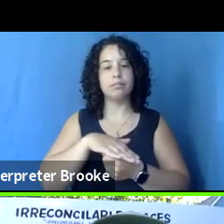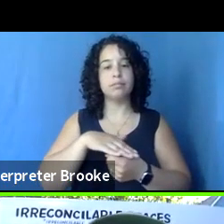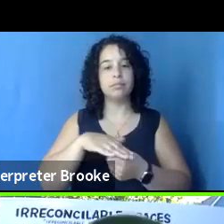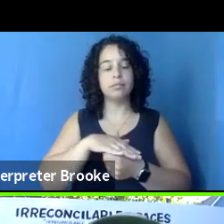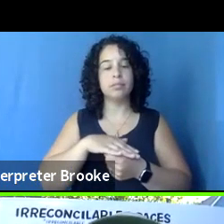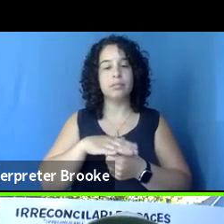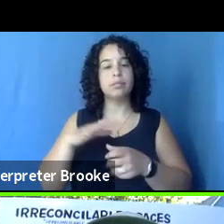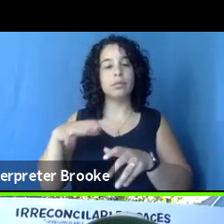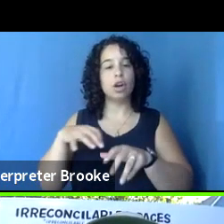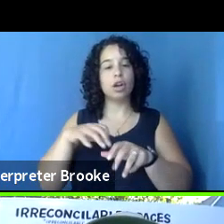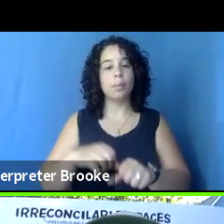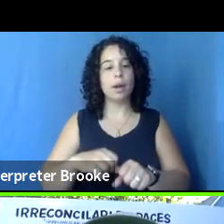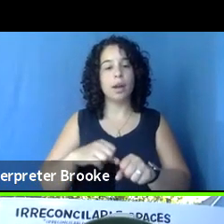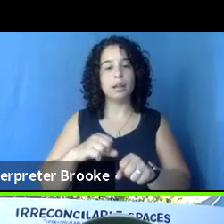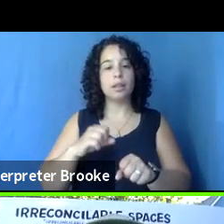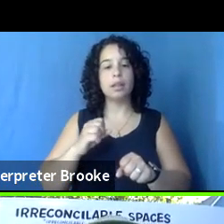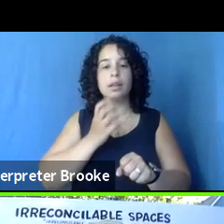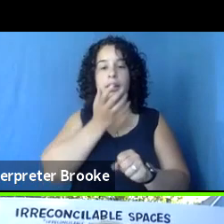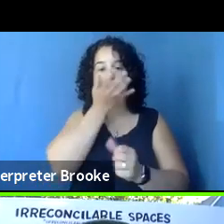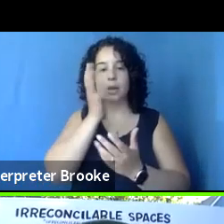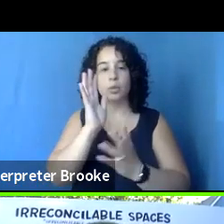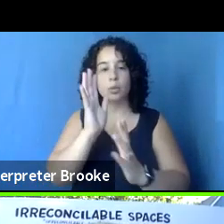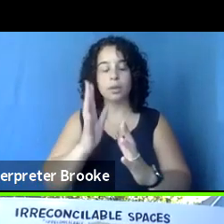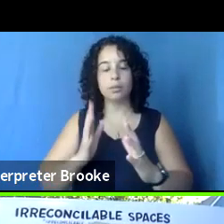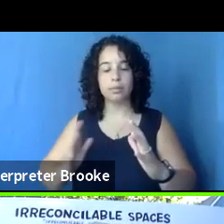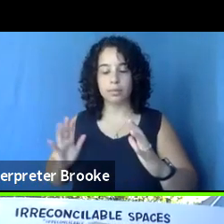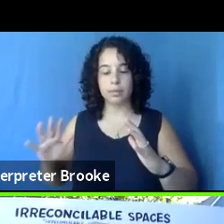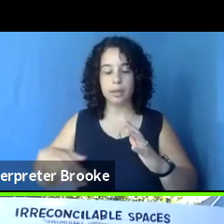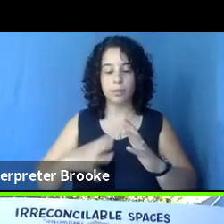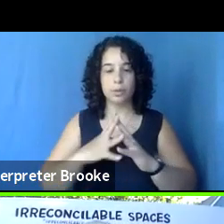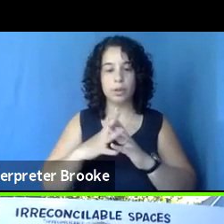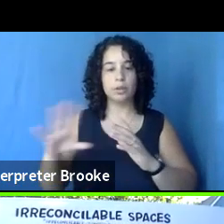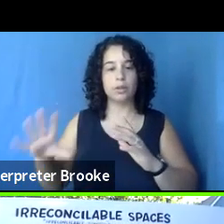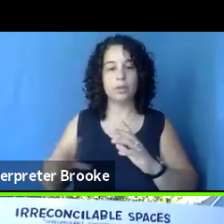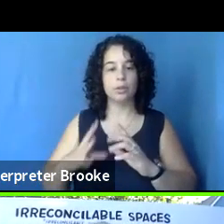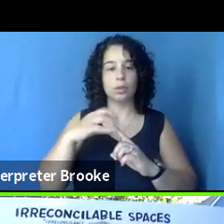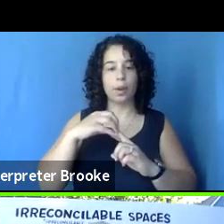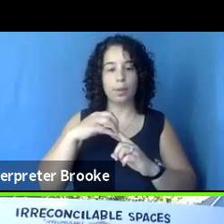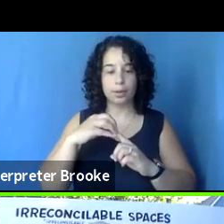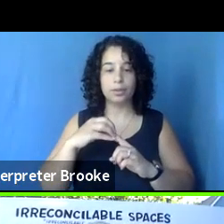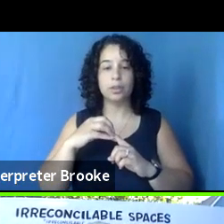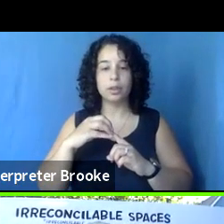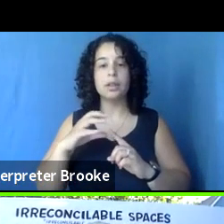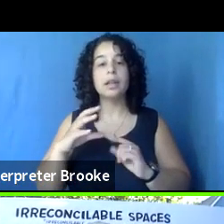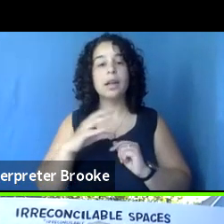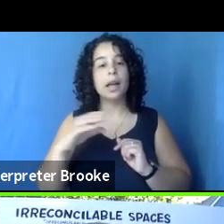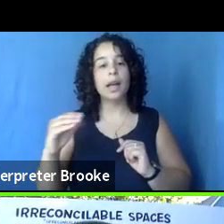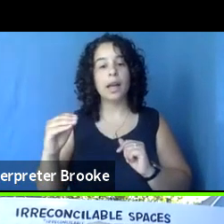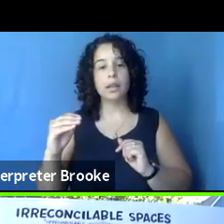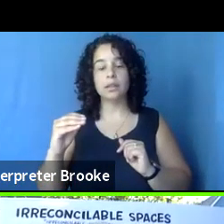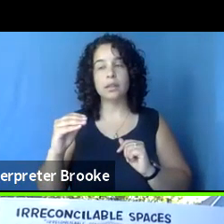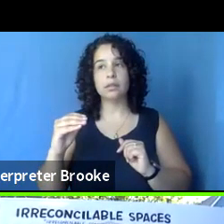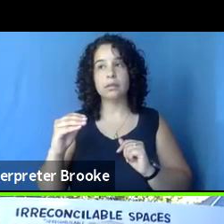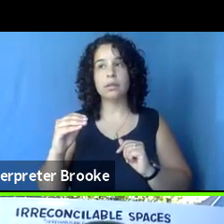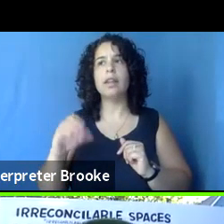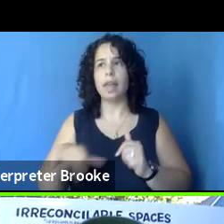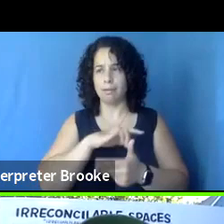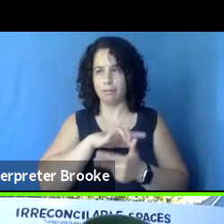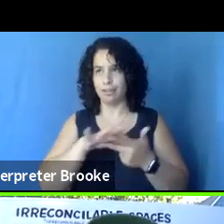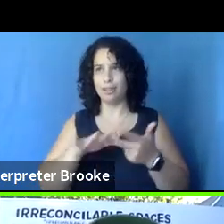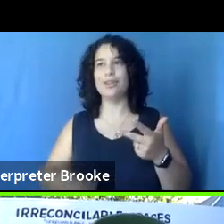occupied homelands of the Musqueam, the Tsleil-Waututh, the Squamish, and yeah, that was three